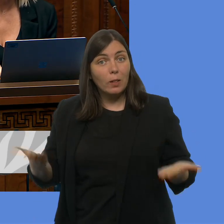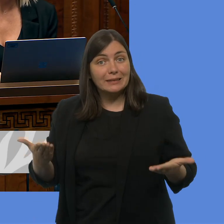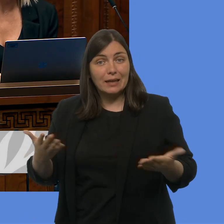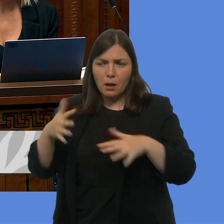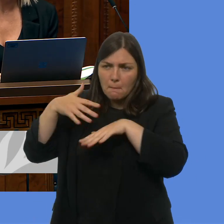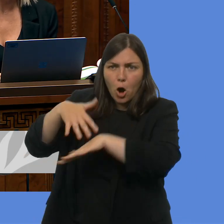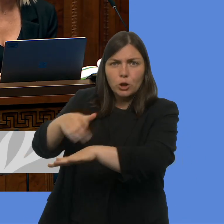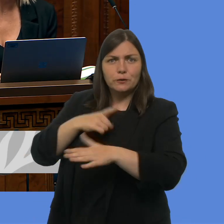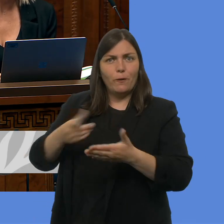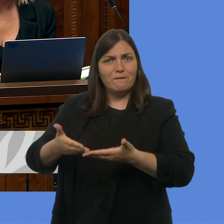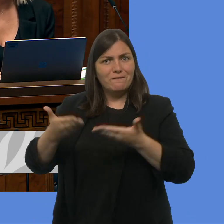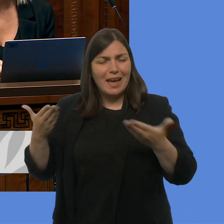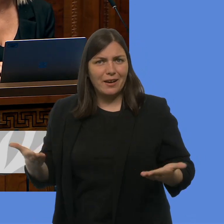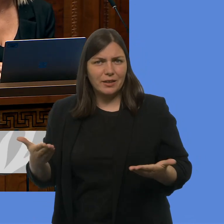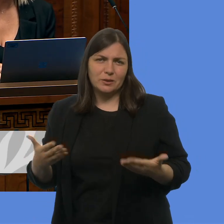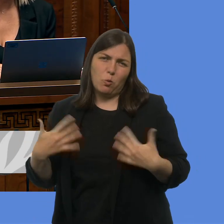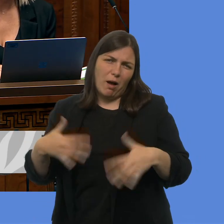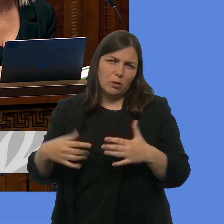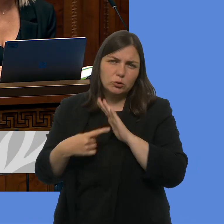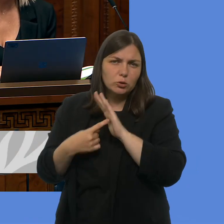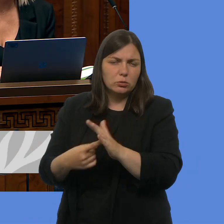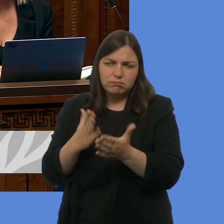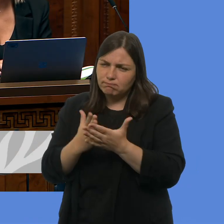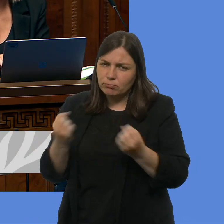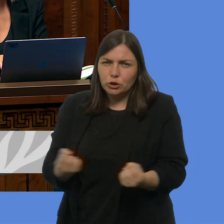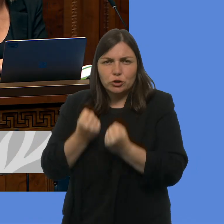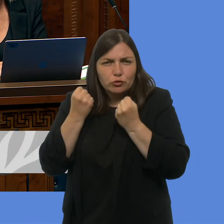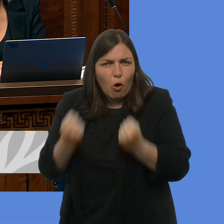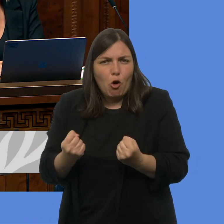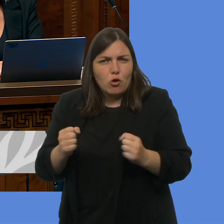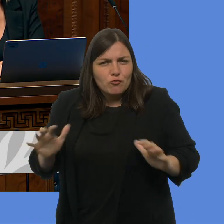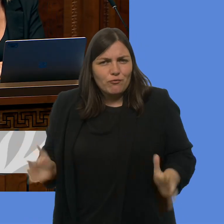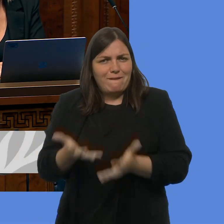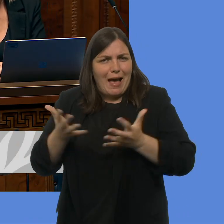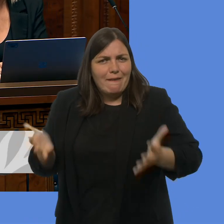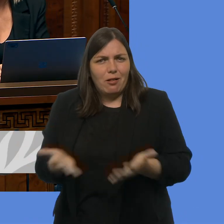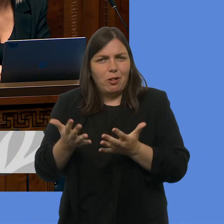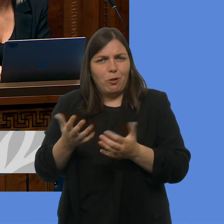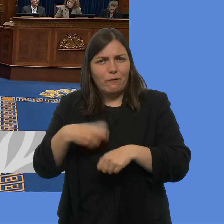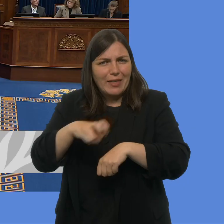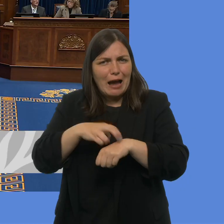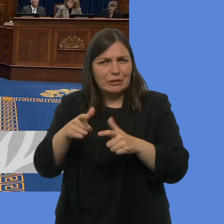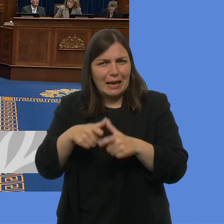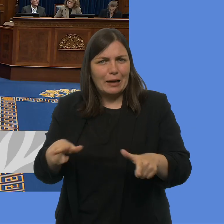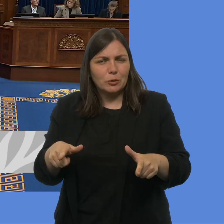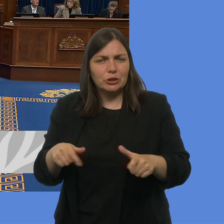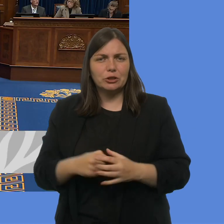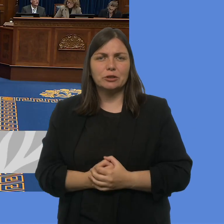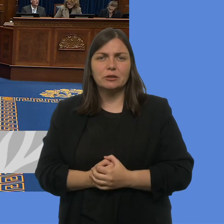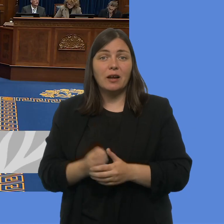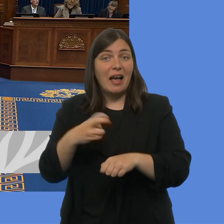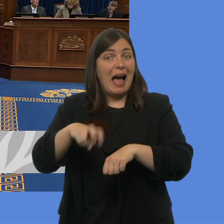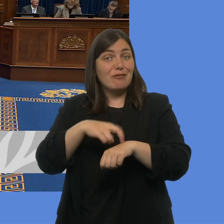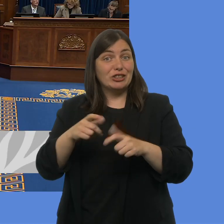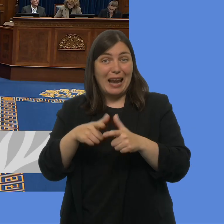across the board, was a testament to the strength and the energetic revival, I think, of the Irish language here. Gaelic is continuing to thrive